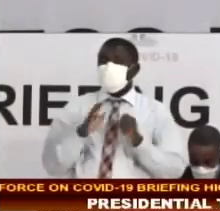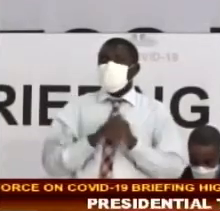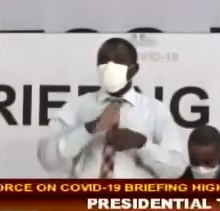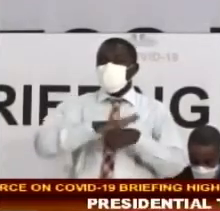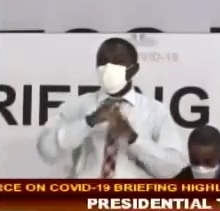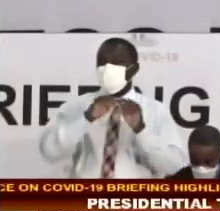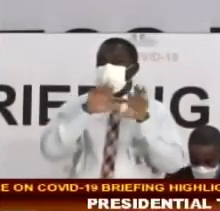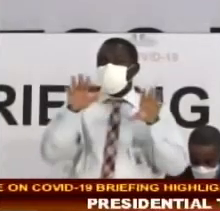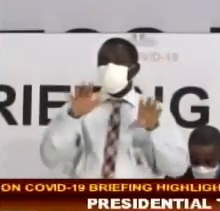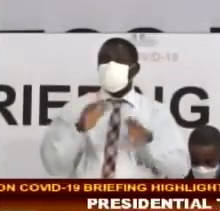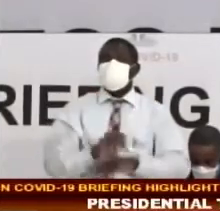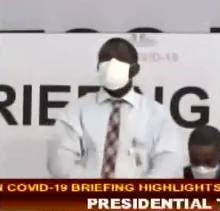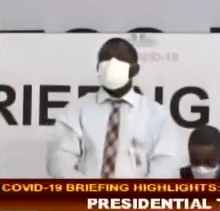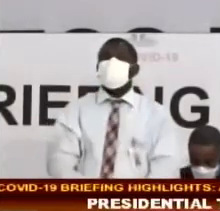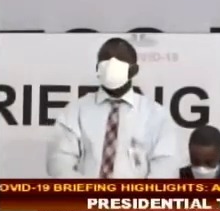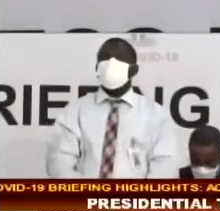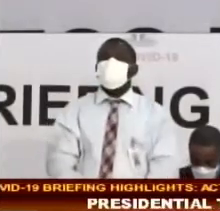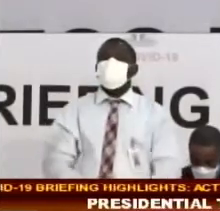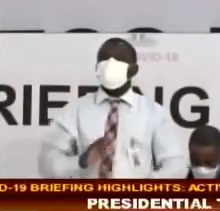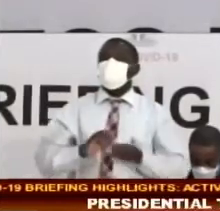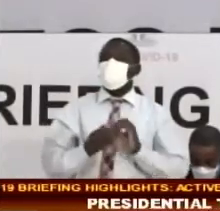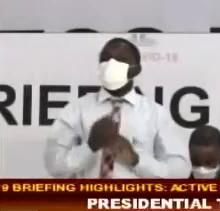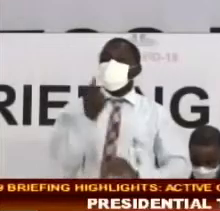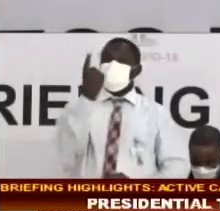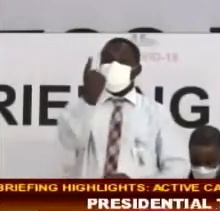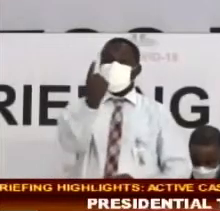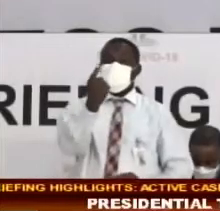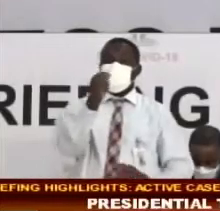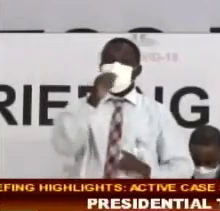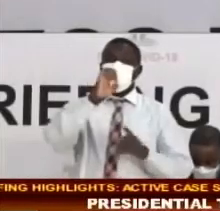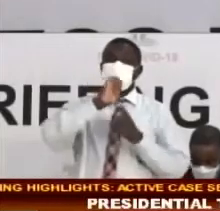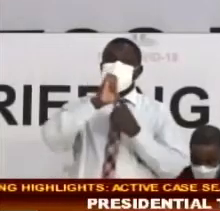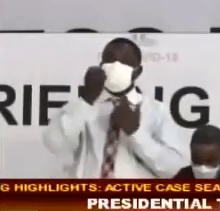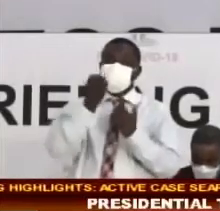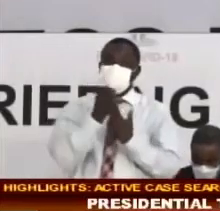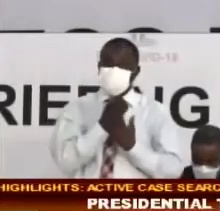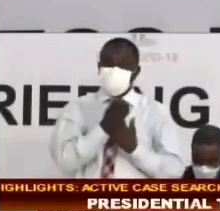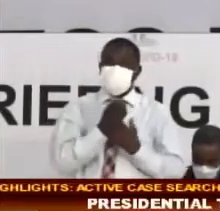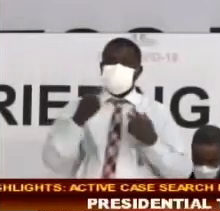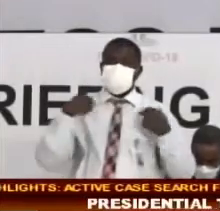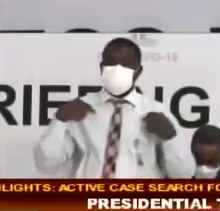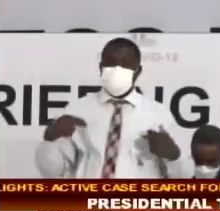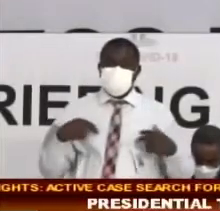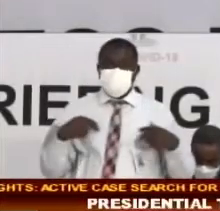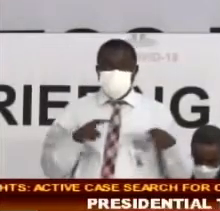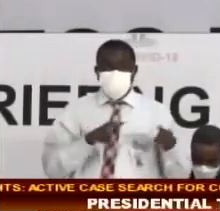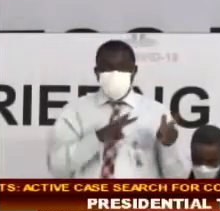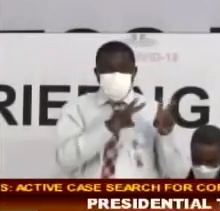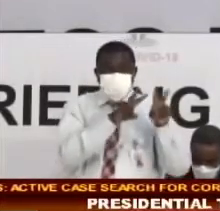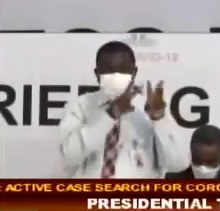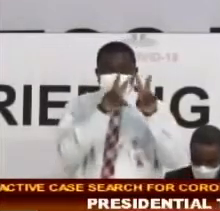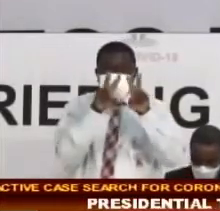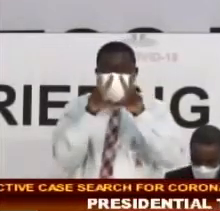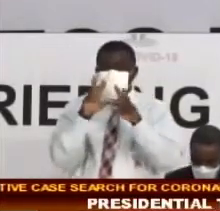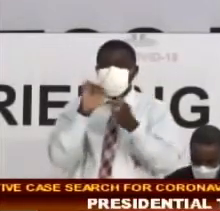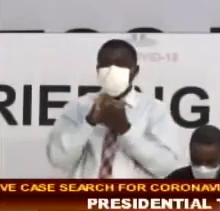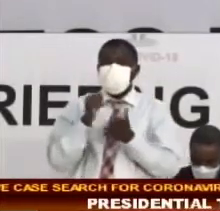coronavirus. Number one, environmental health surveillance activities which have been